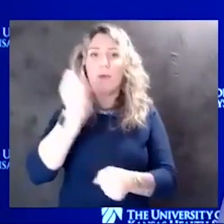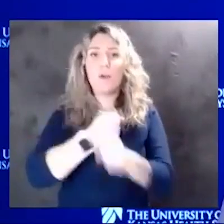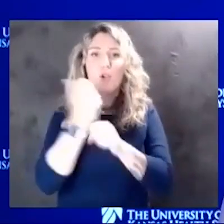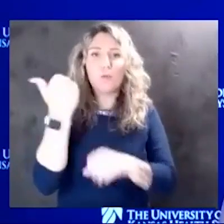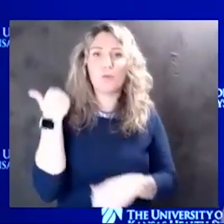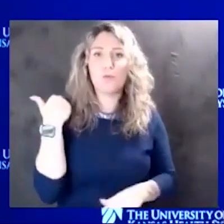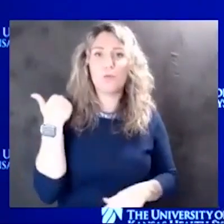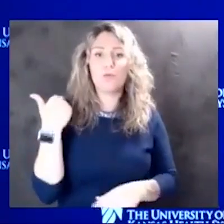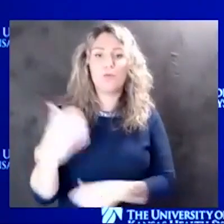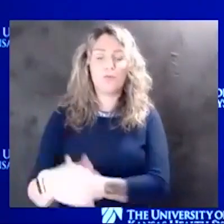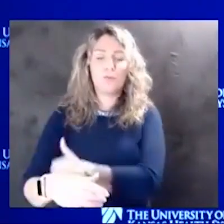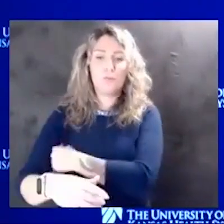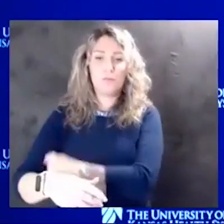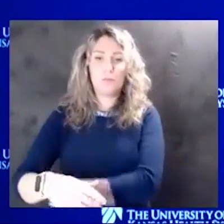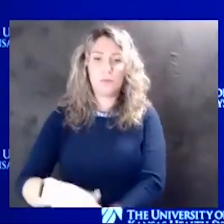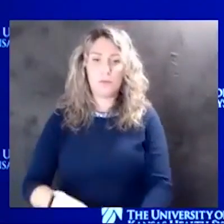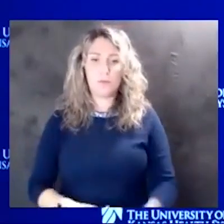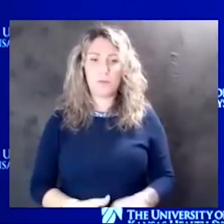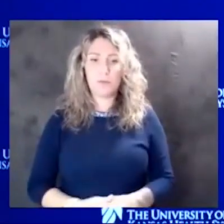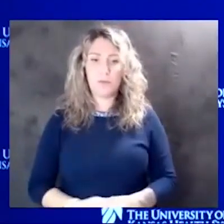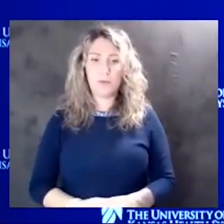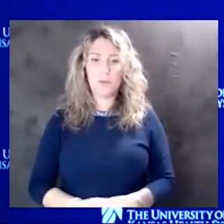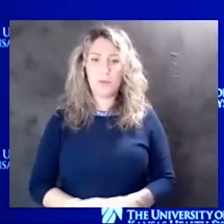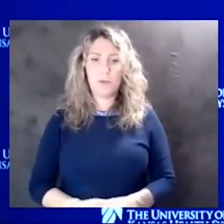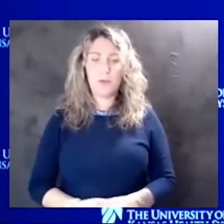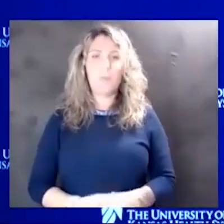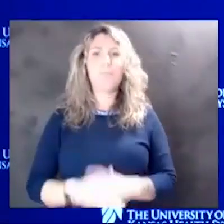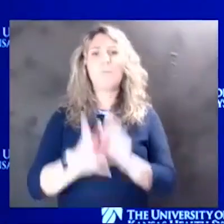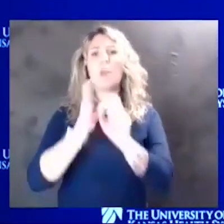This, coronavirus, SARS-CoV-2 has just opened up a